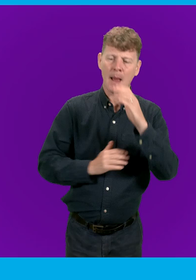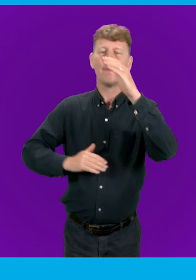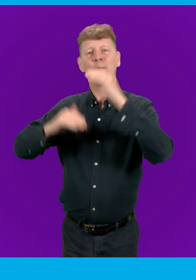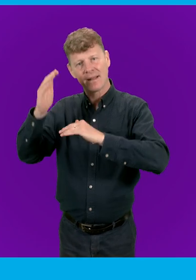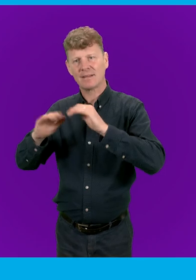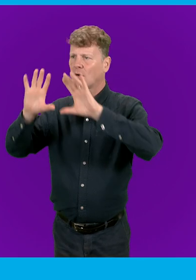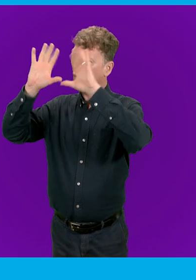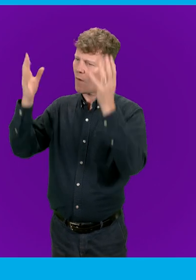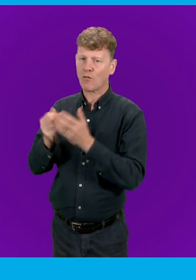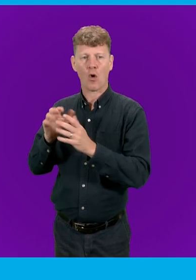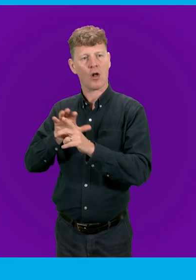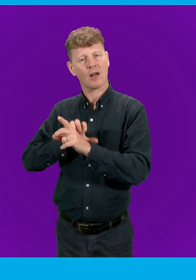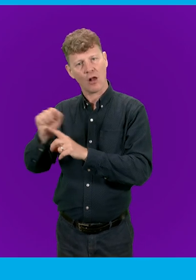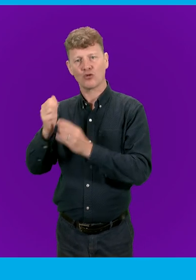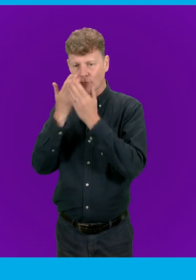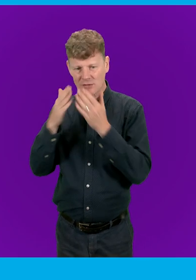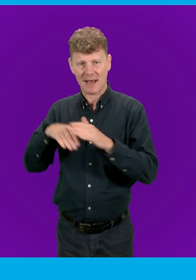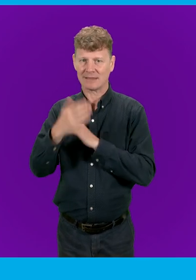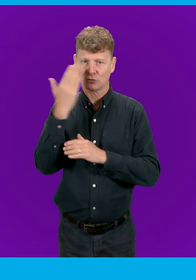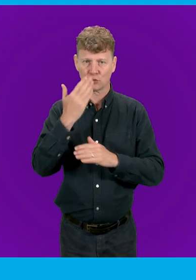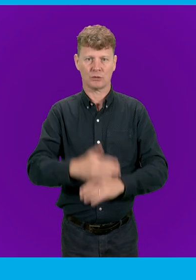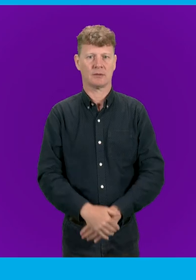culture of respect in school?